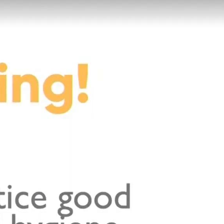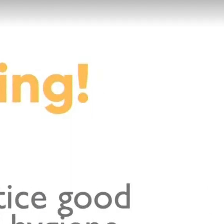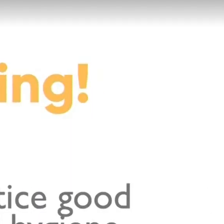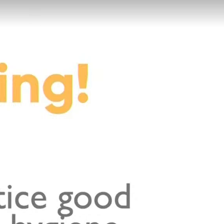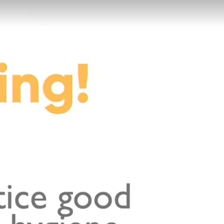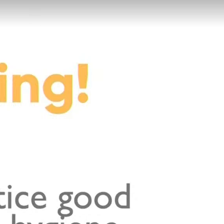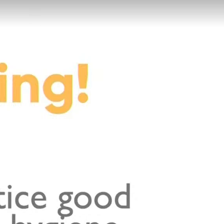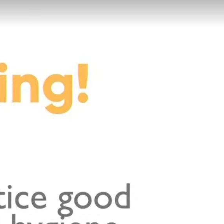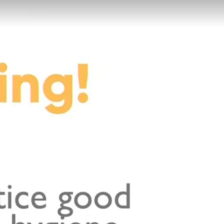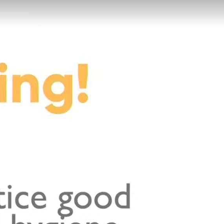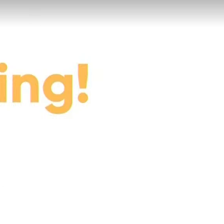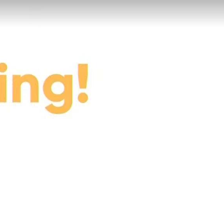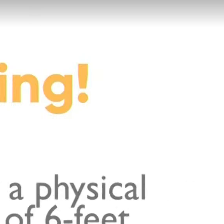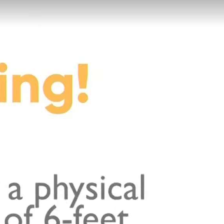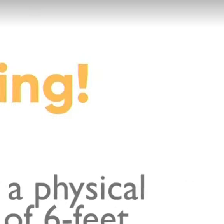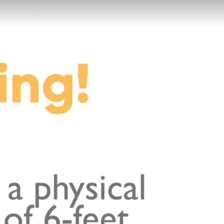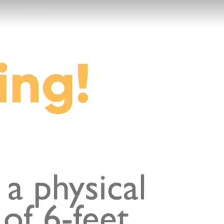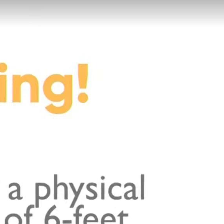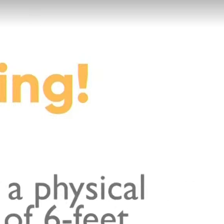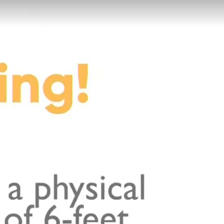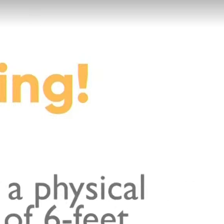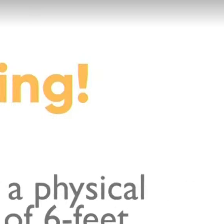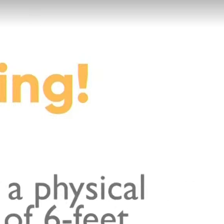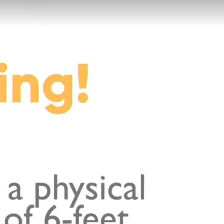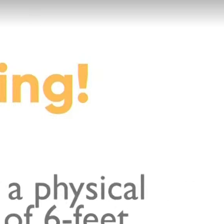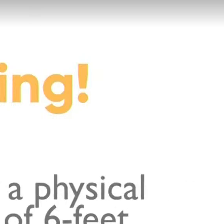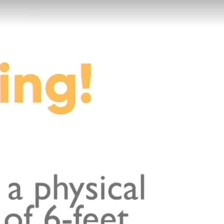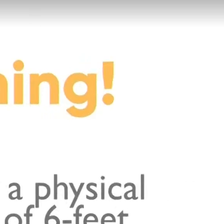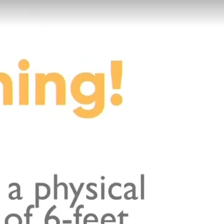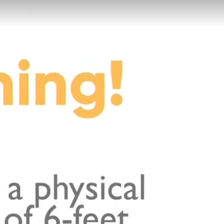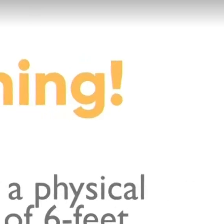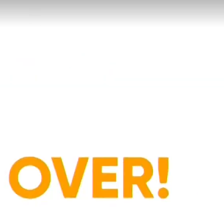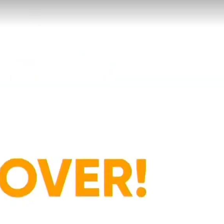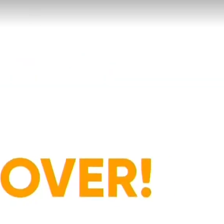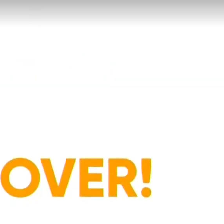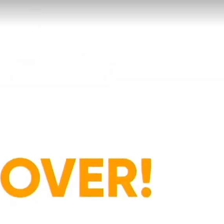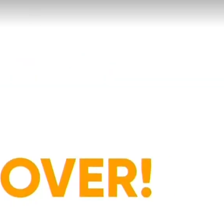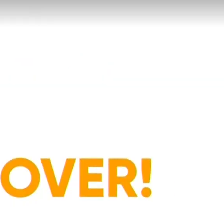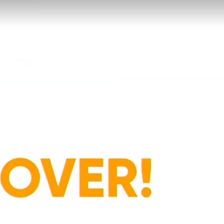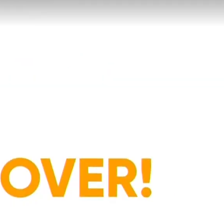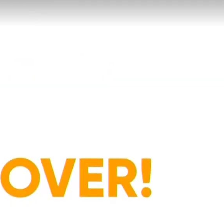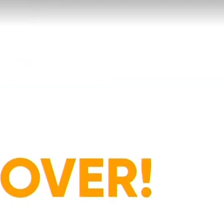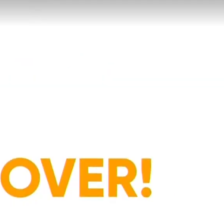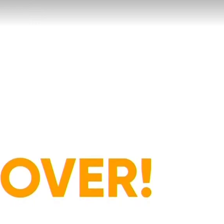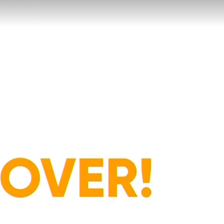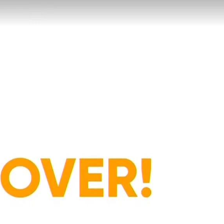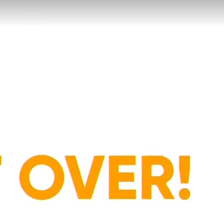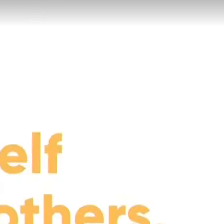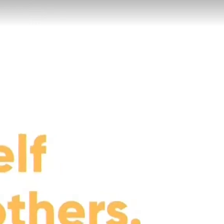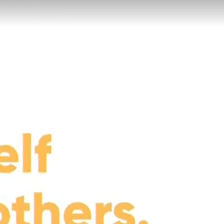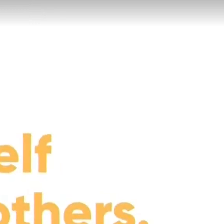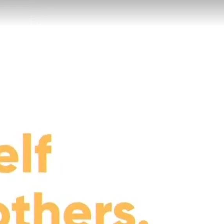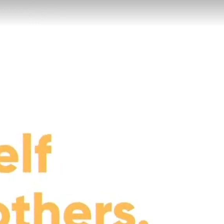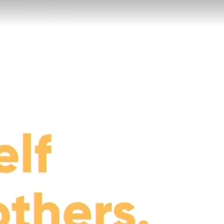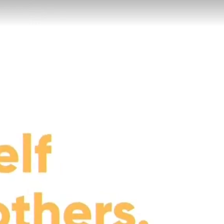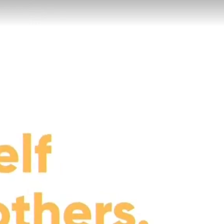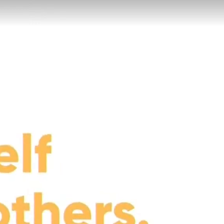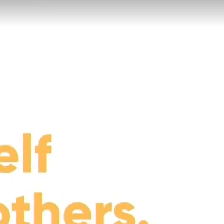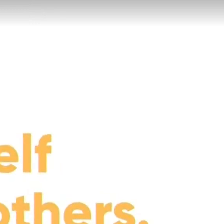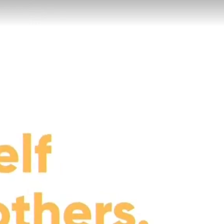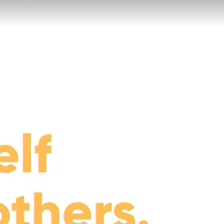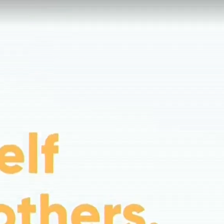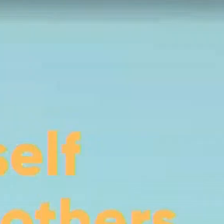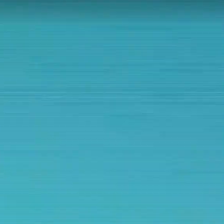Practice good hand hygiene and maintain a physical distance of 6 feet between you and others. COVID-19 is not over. Protect yourself